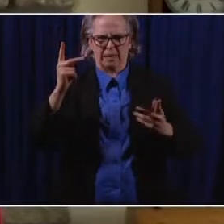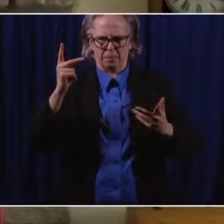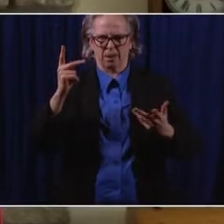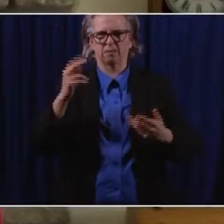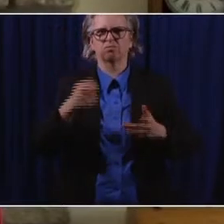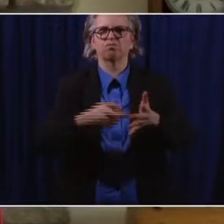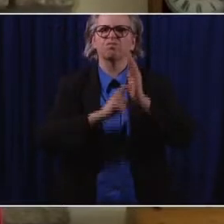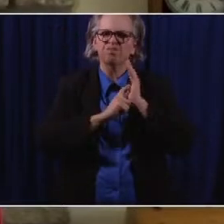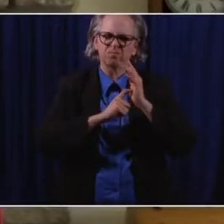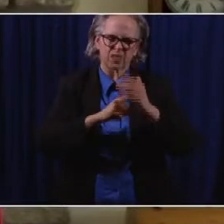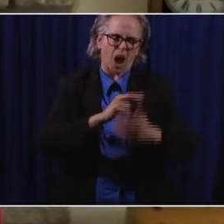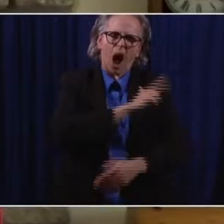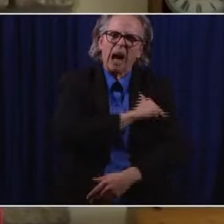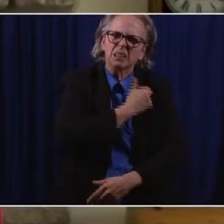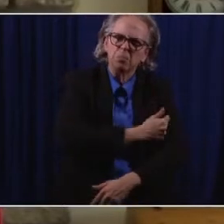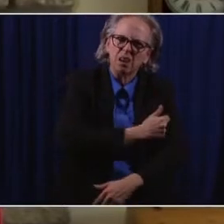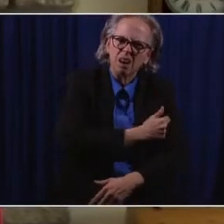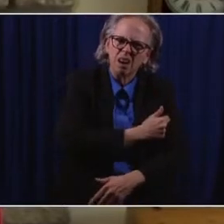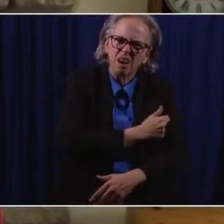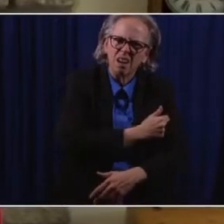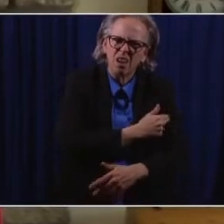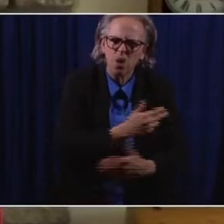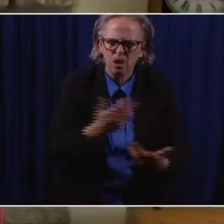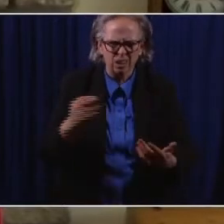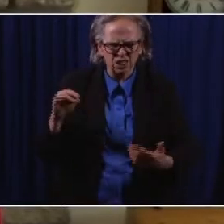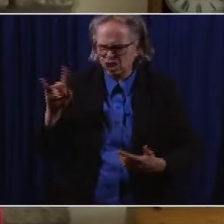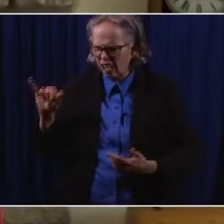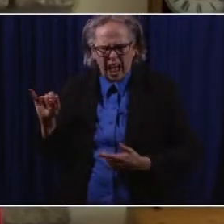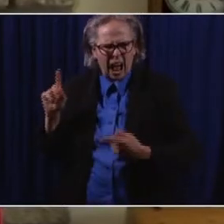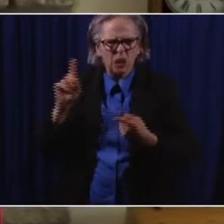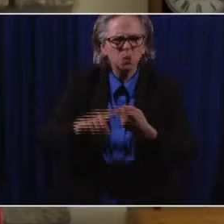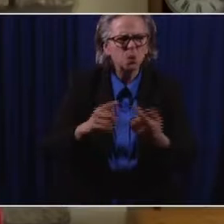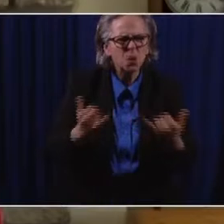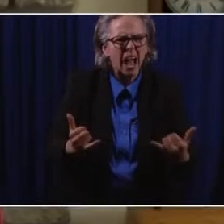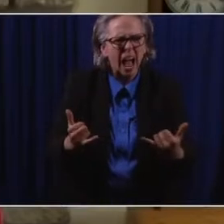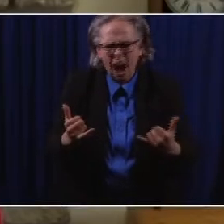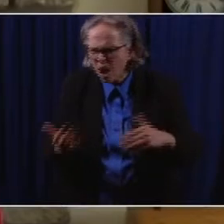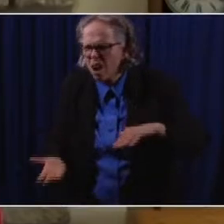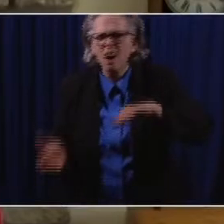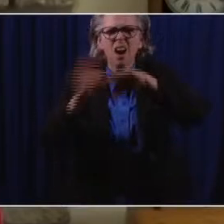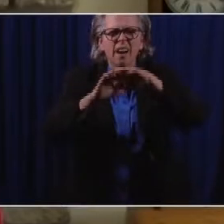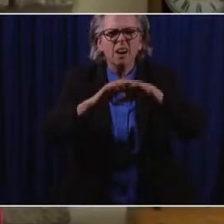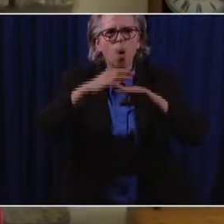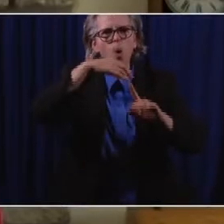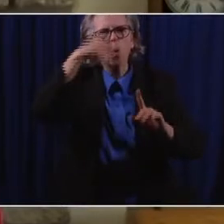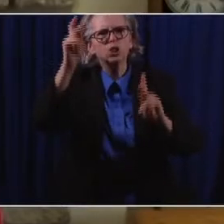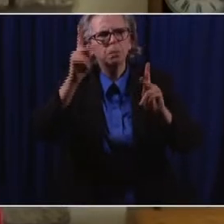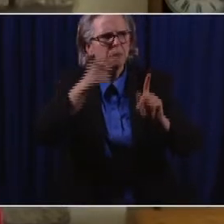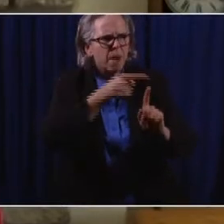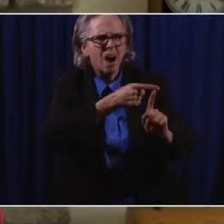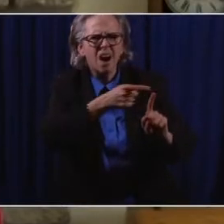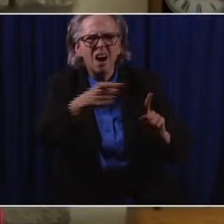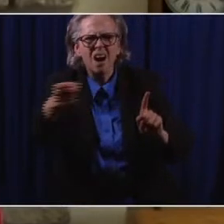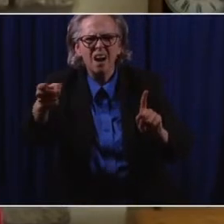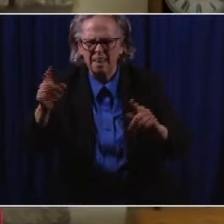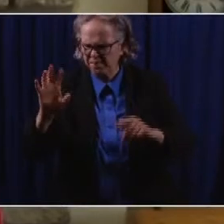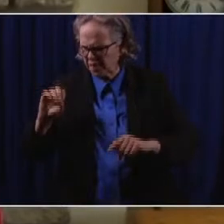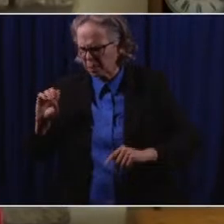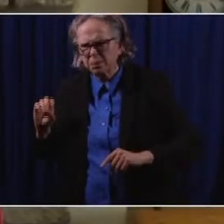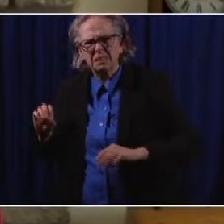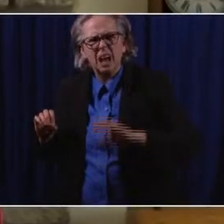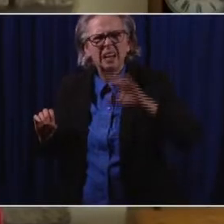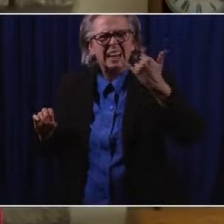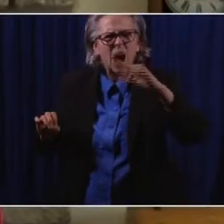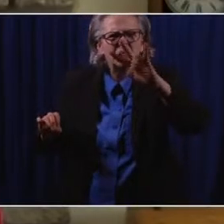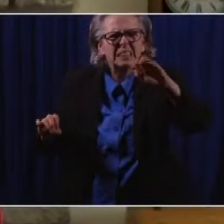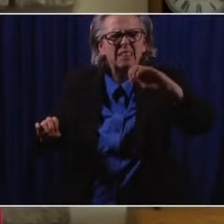just since July. Again, 50% of the people going into our hospitals for COVID in July